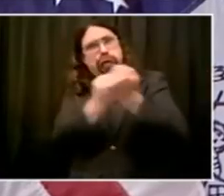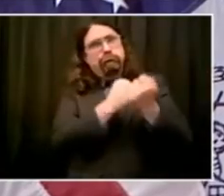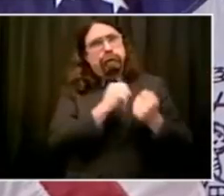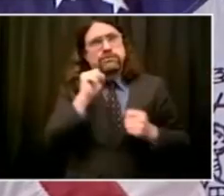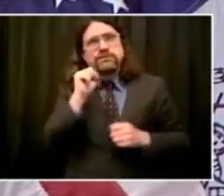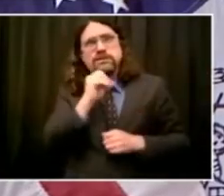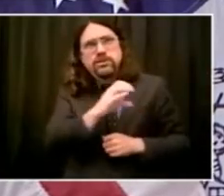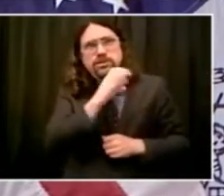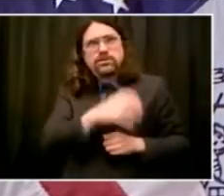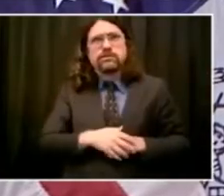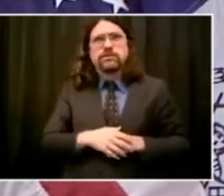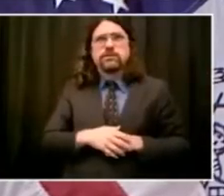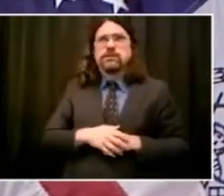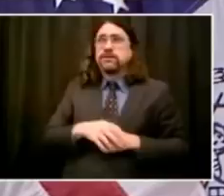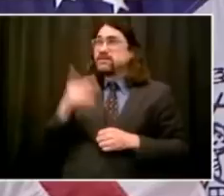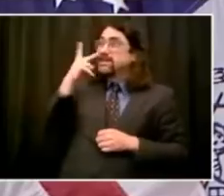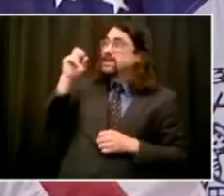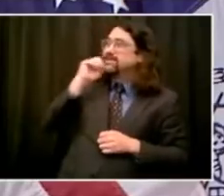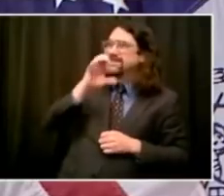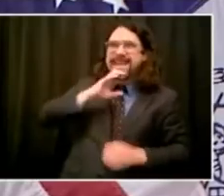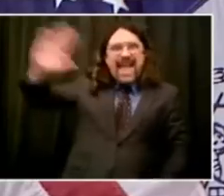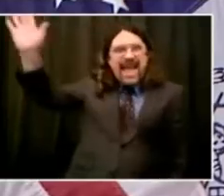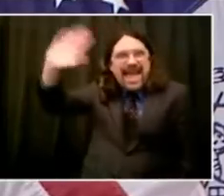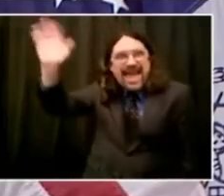can for the seniors in your life, in your